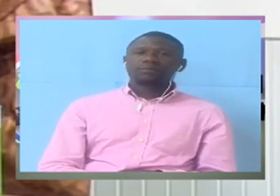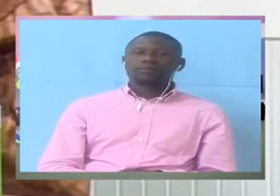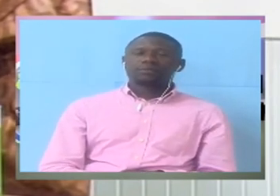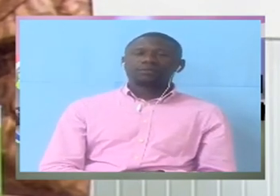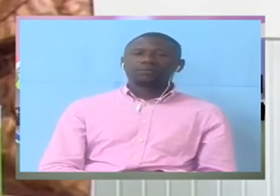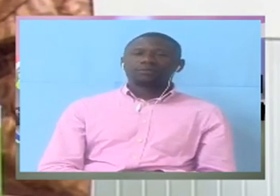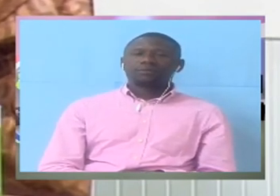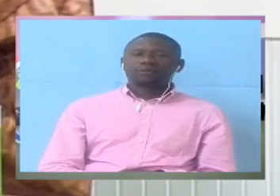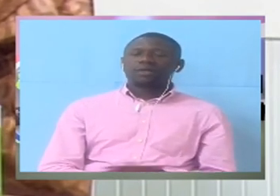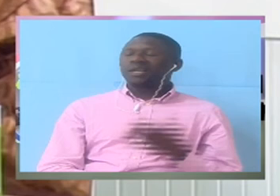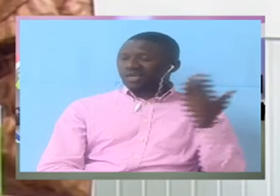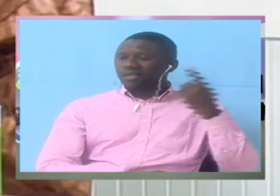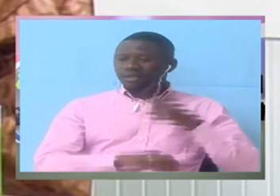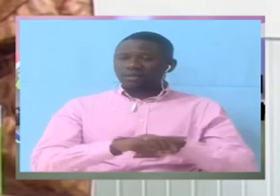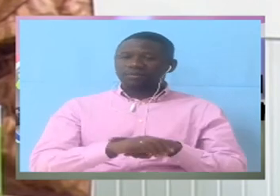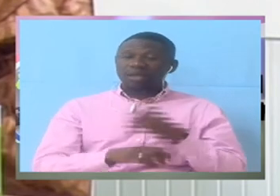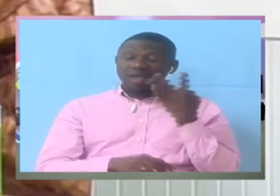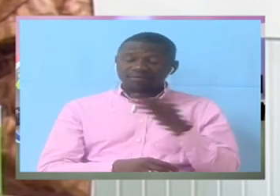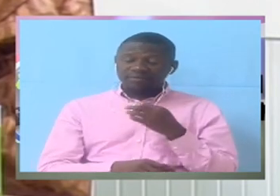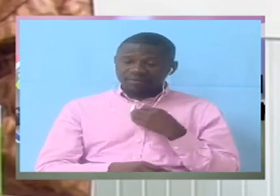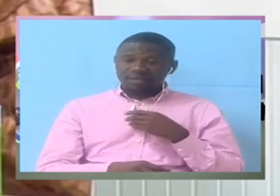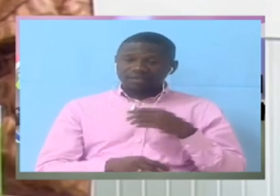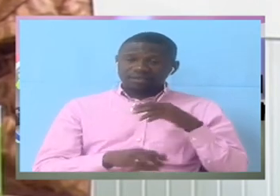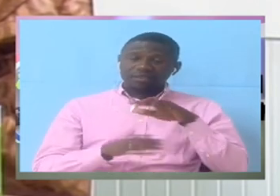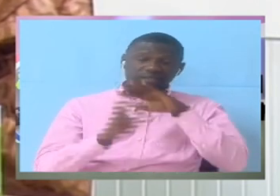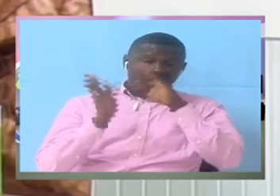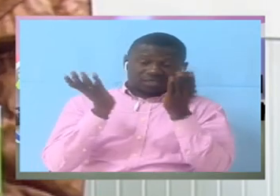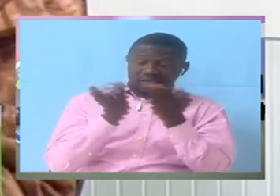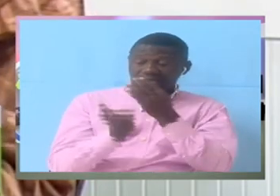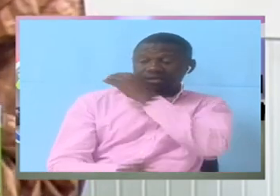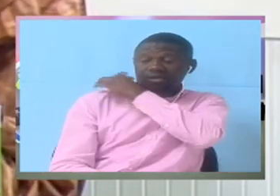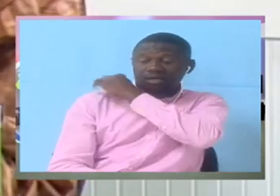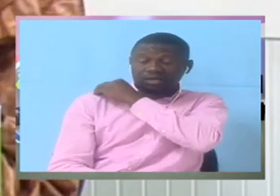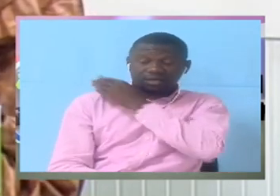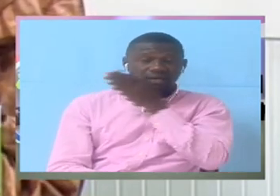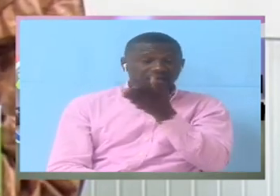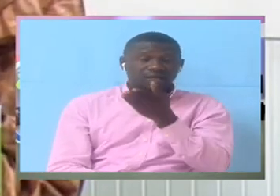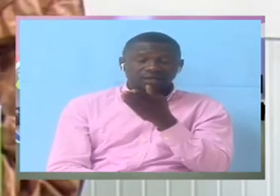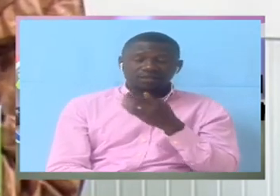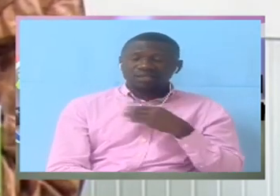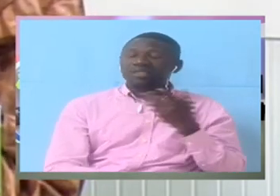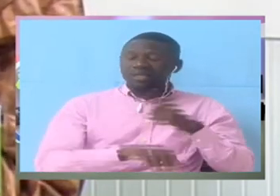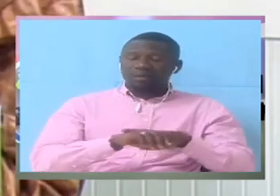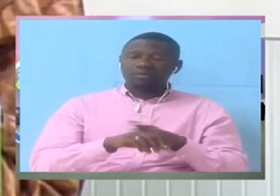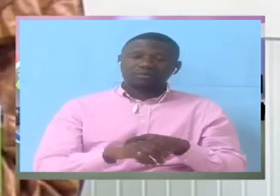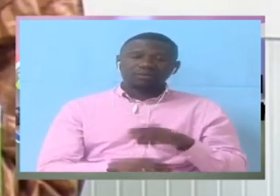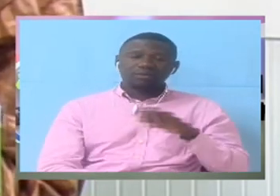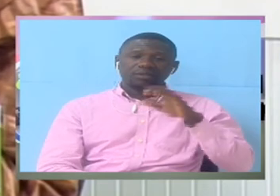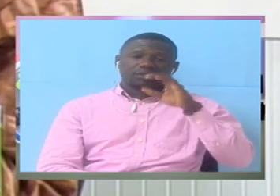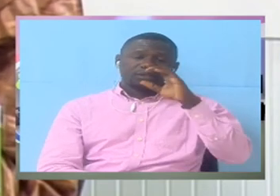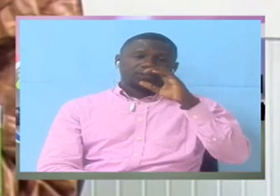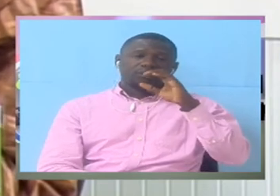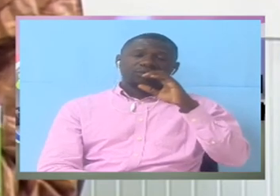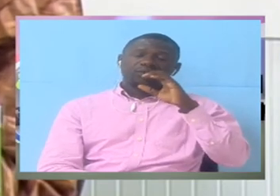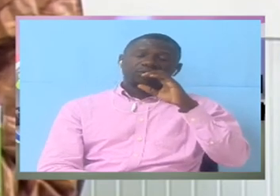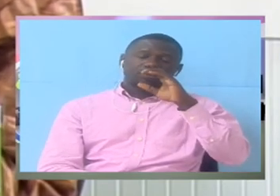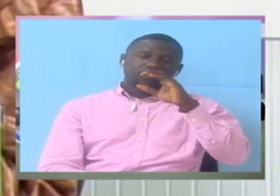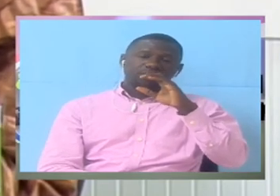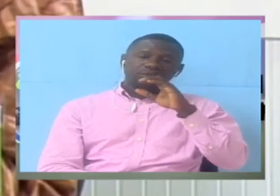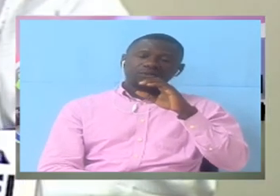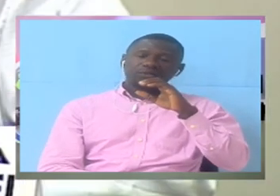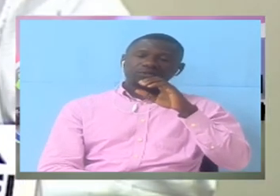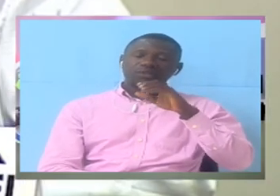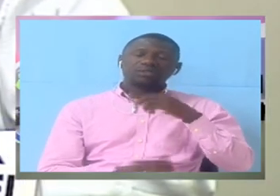At that time, if there was a general, I think he was Charles Taylor's bodyguard. General. They call him Jere